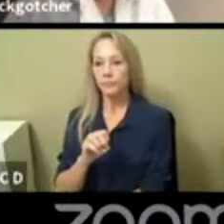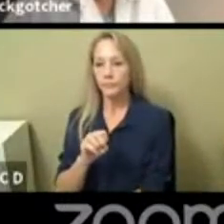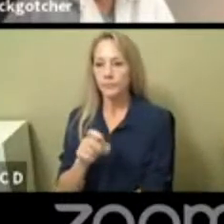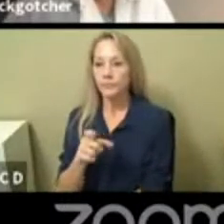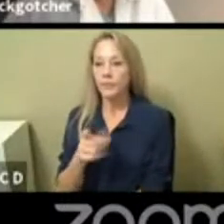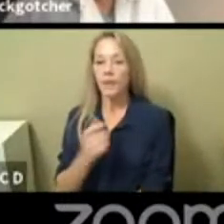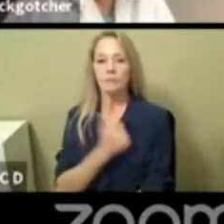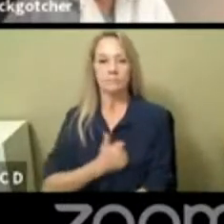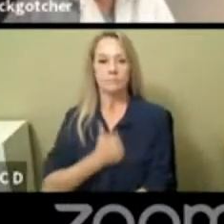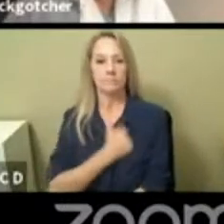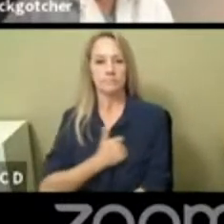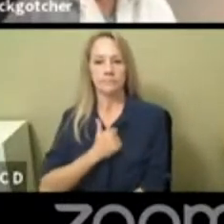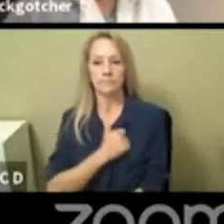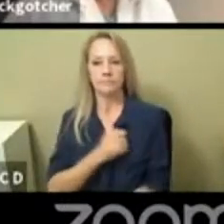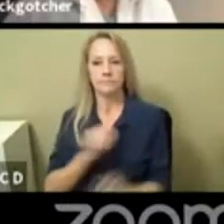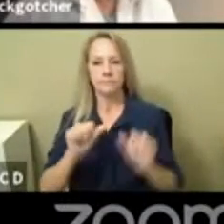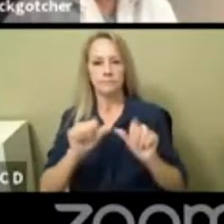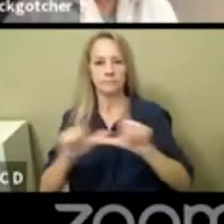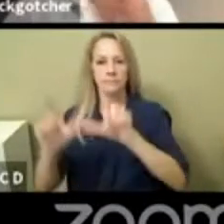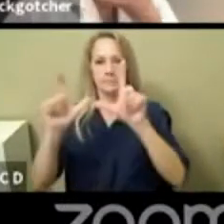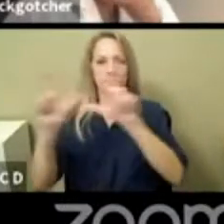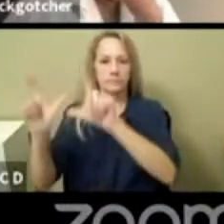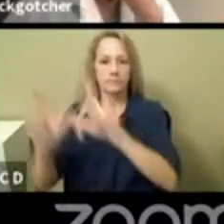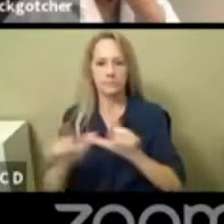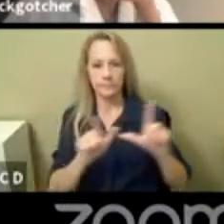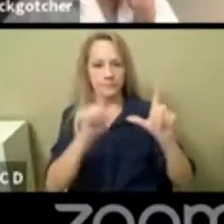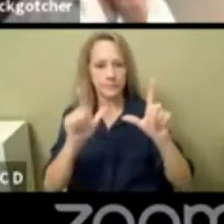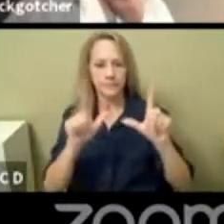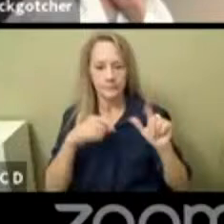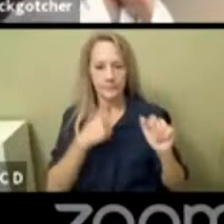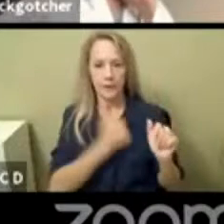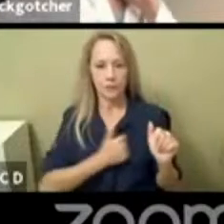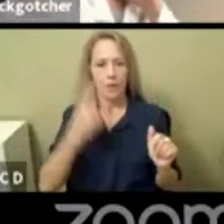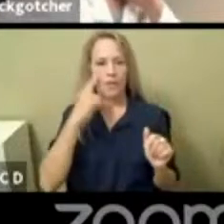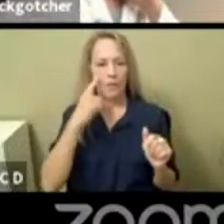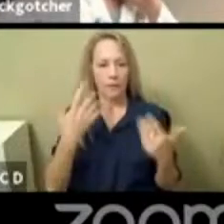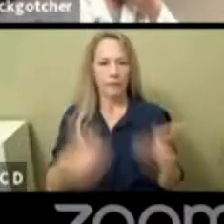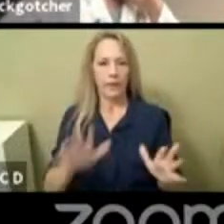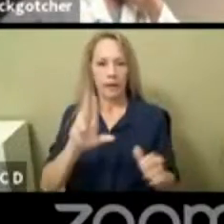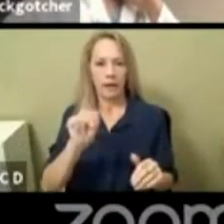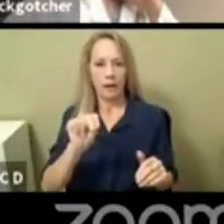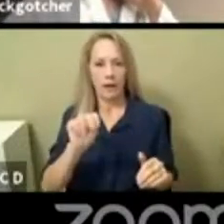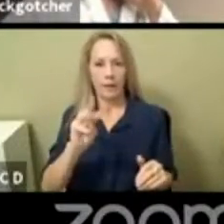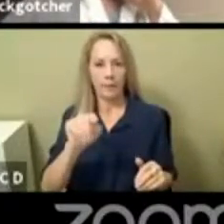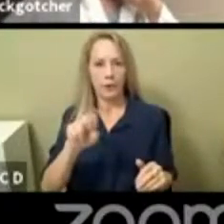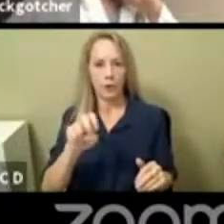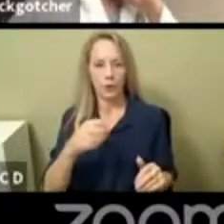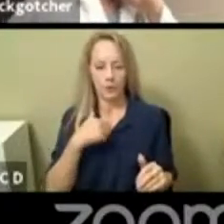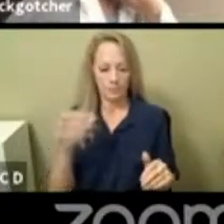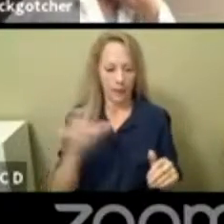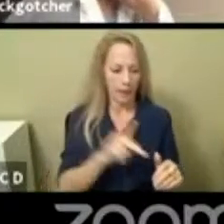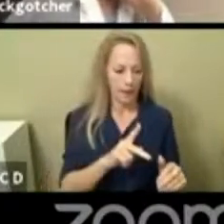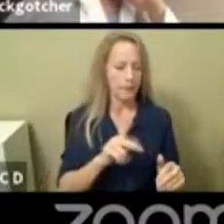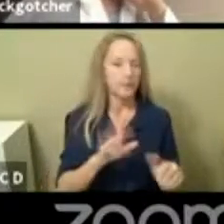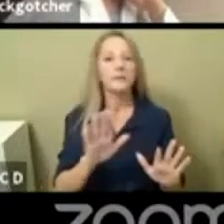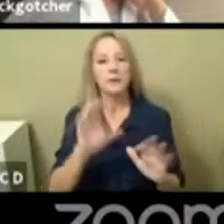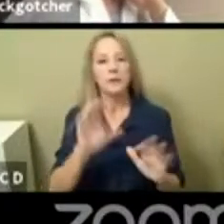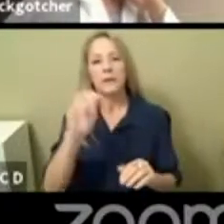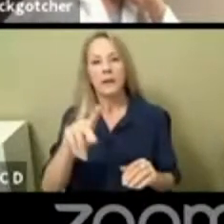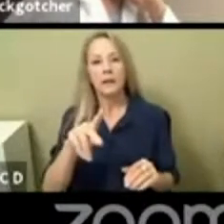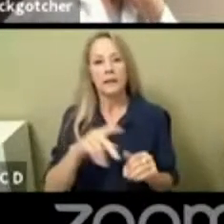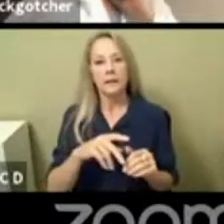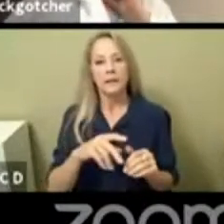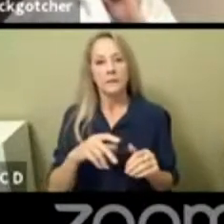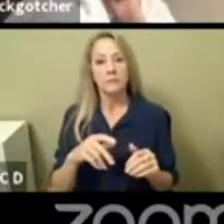I apologize. My screen was bouncing around on me and I thought I'd unmuted myself. In fact, I muted myself back. So